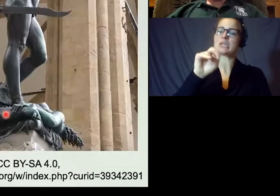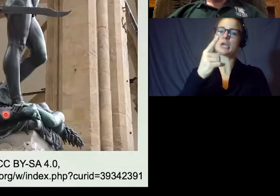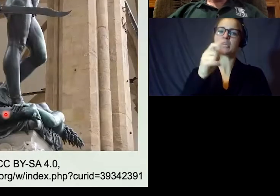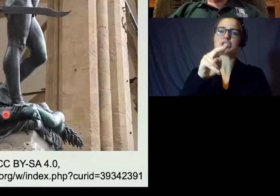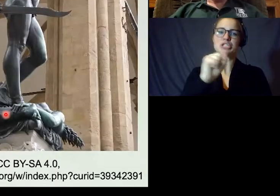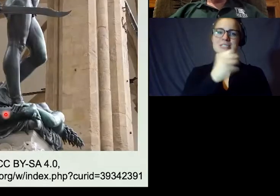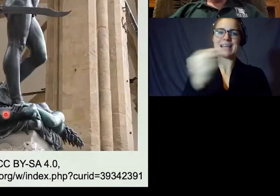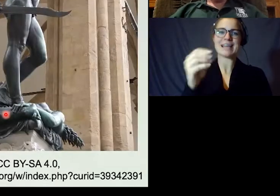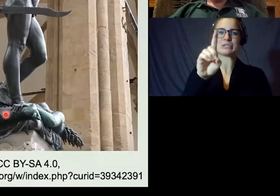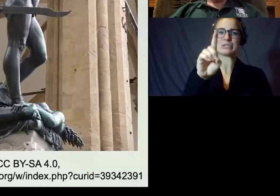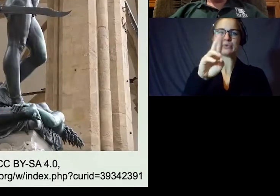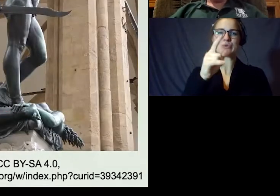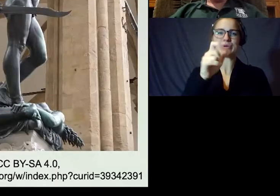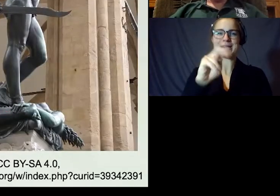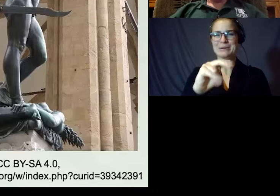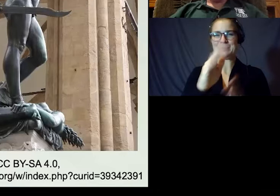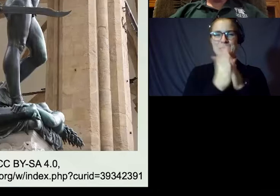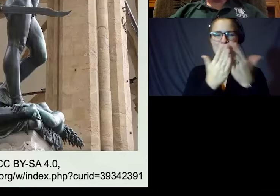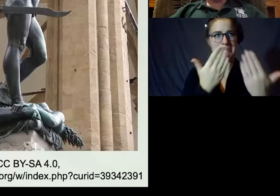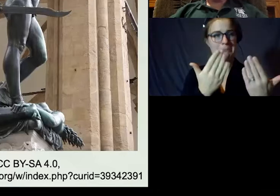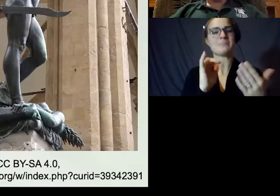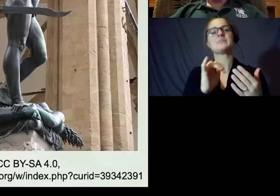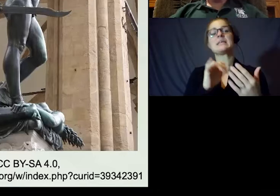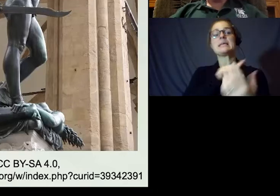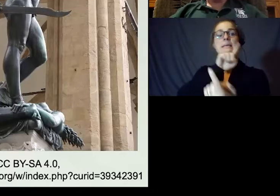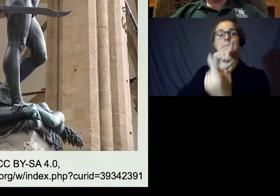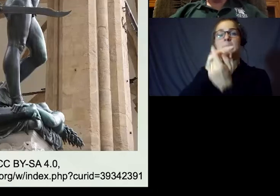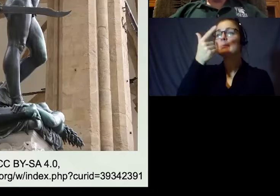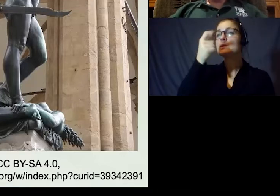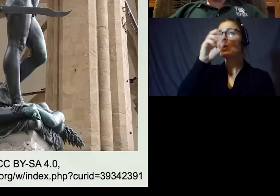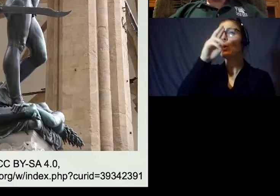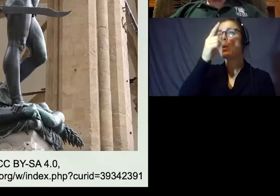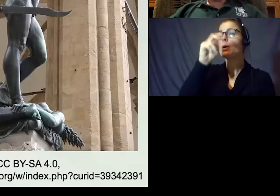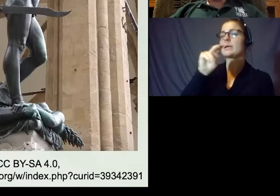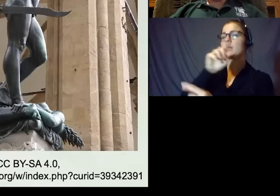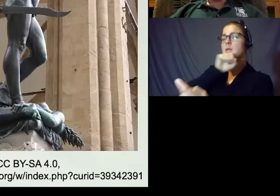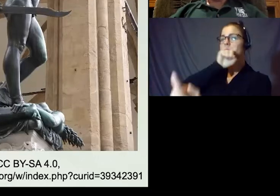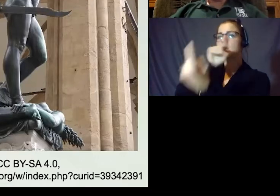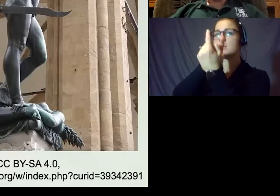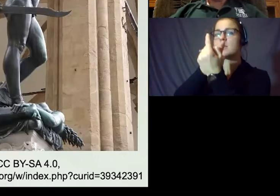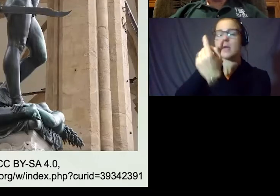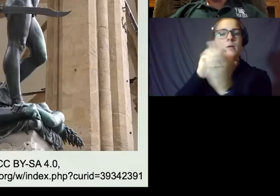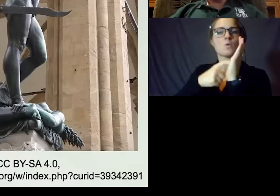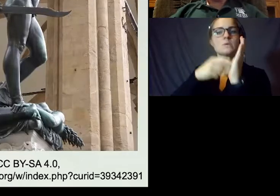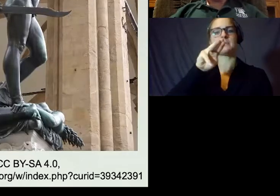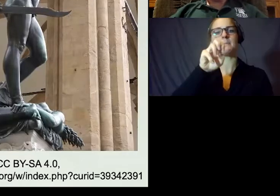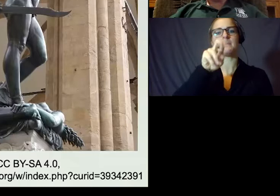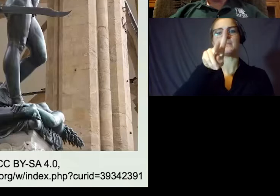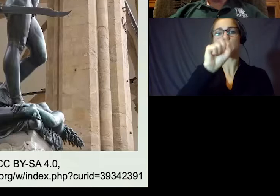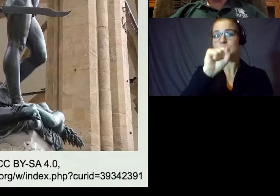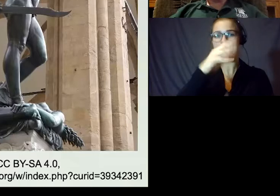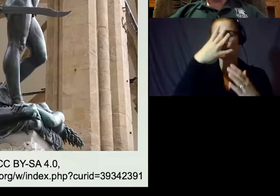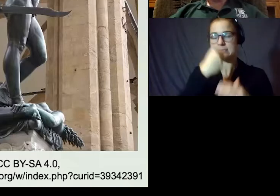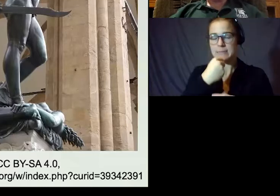He meets the Gorgon, he flies to the cave, and he finds Medusa asleep. But he's clever. He does not look directly at her,